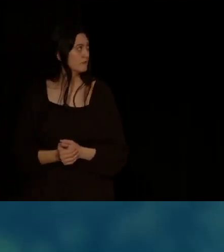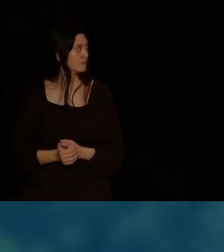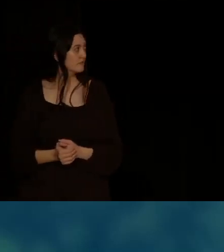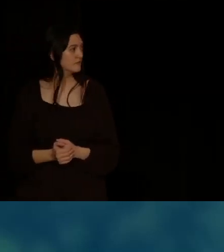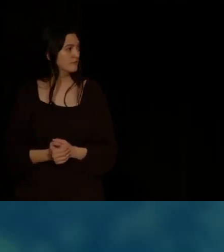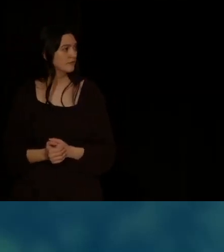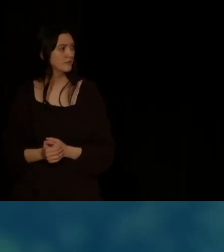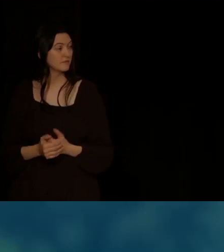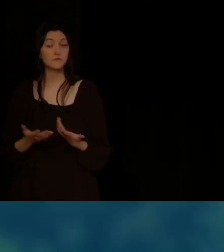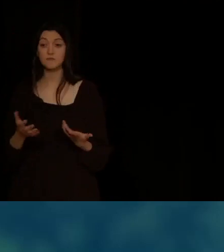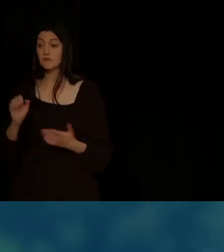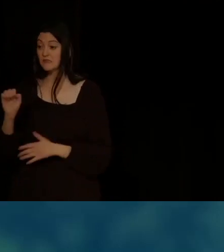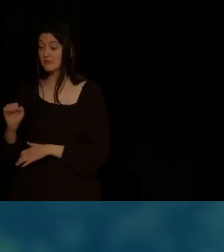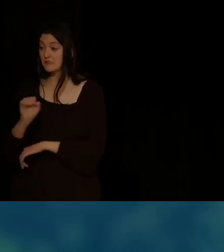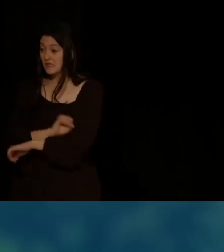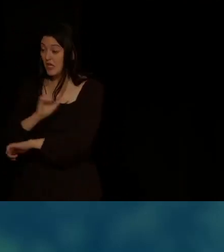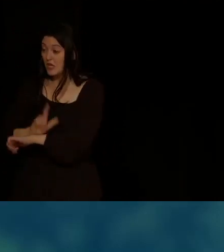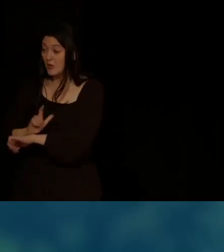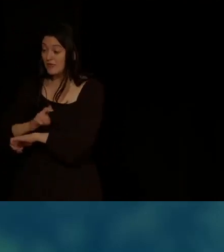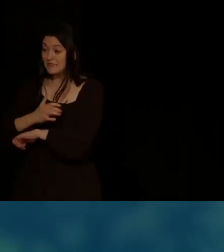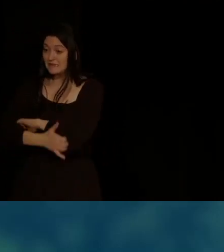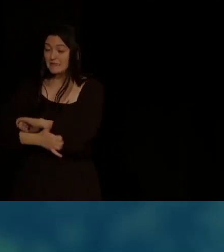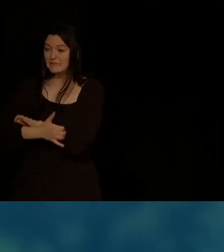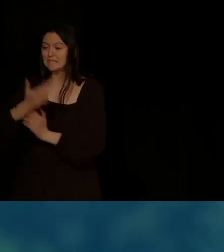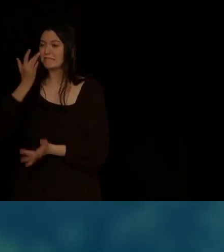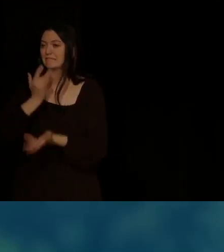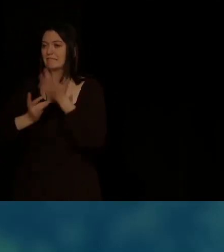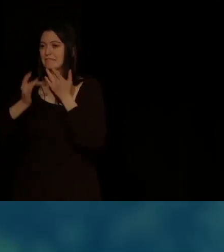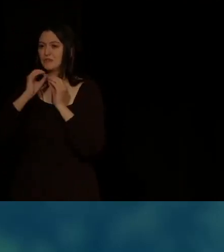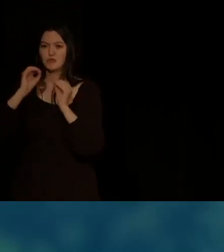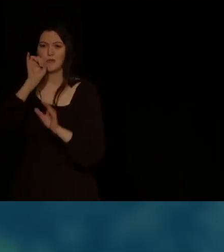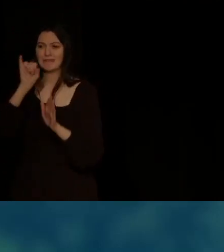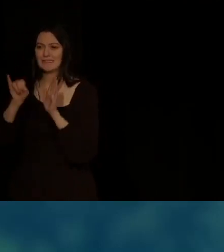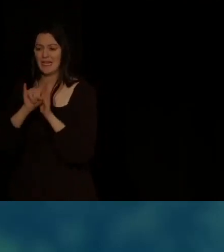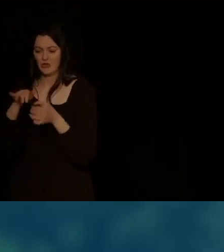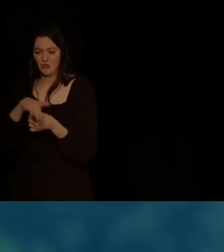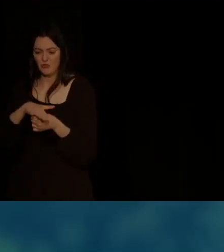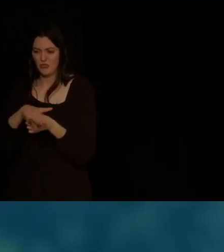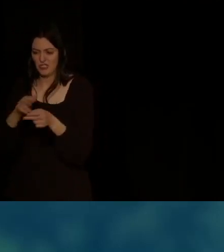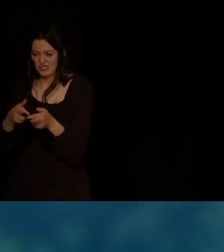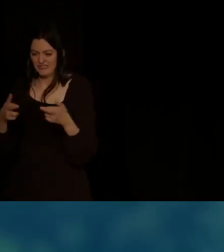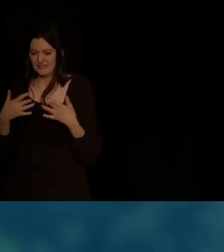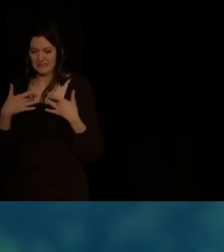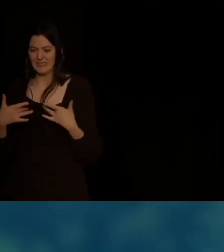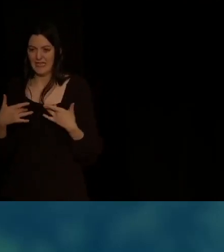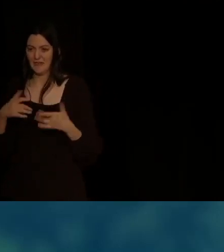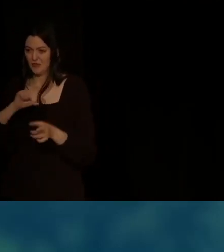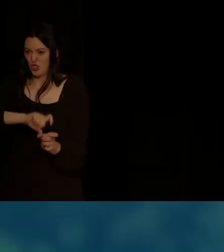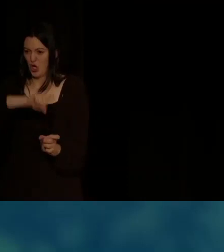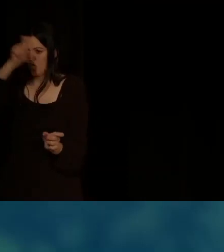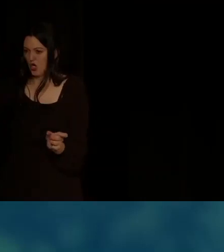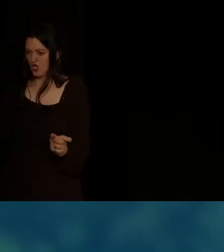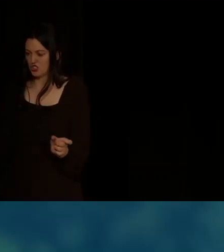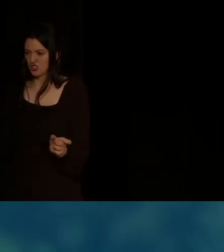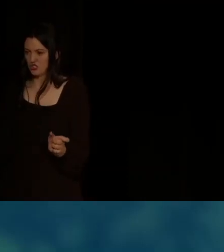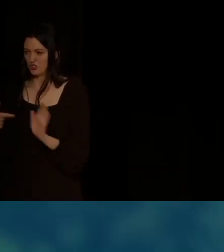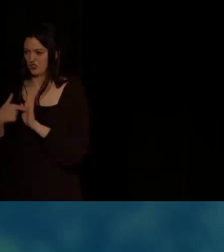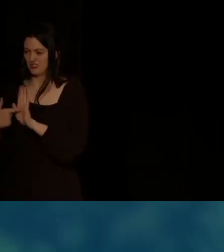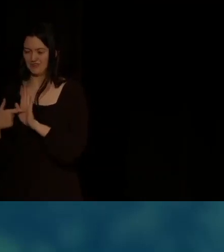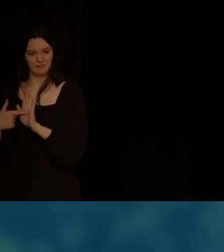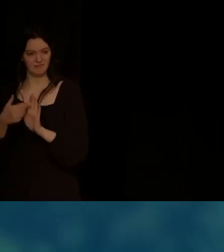We found that St. Louis County lacks an identity. The region is often illustrated with an arch, but that